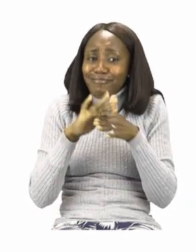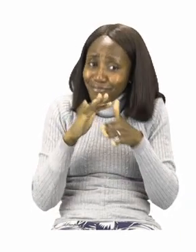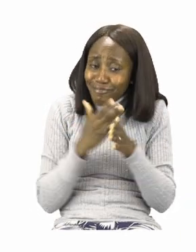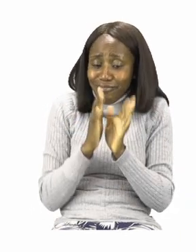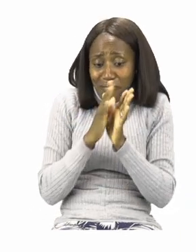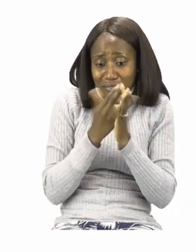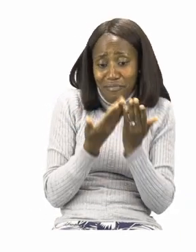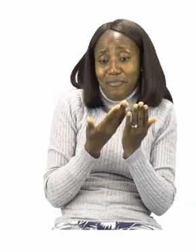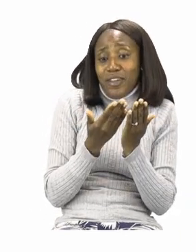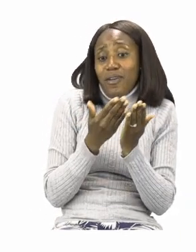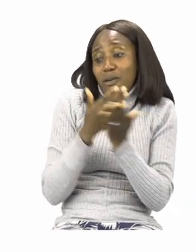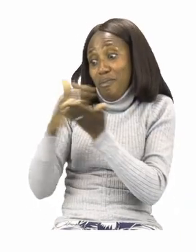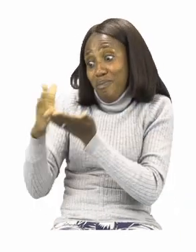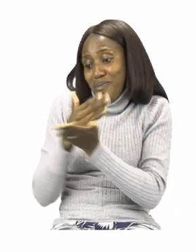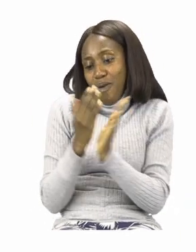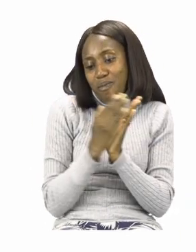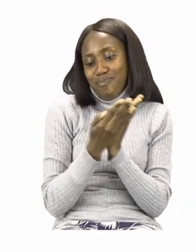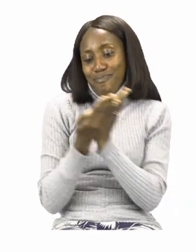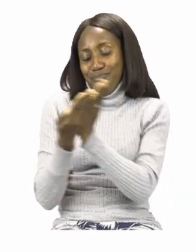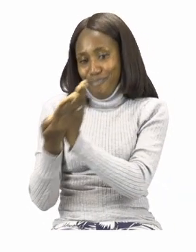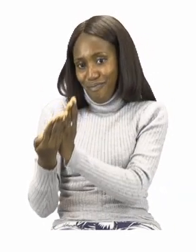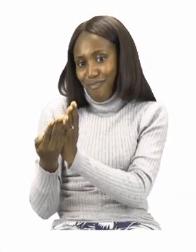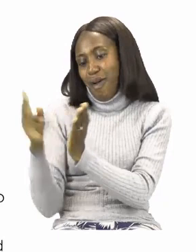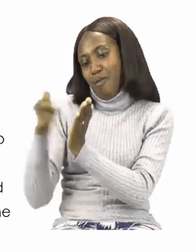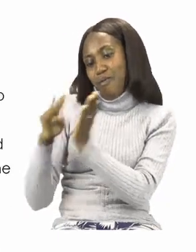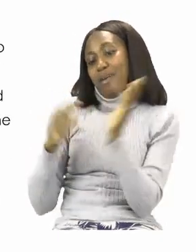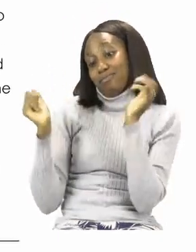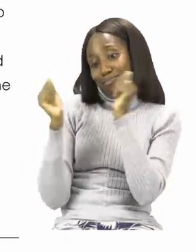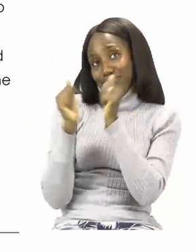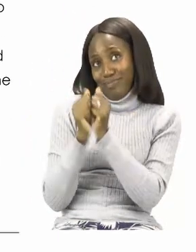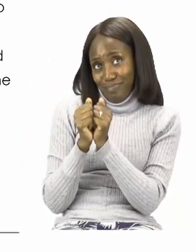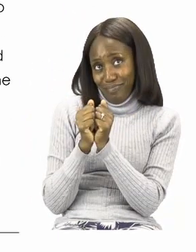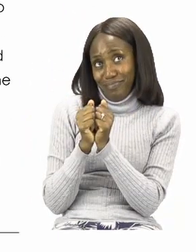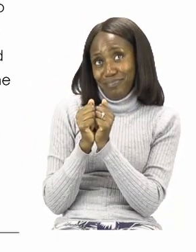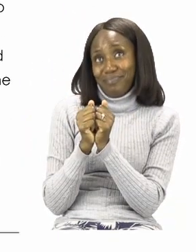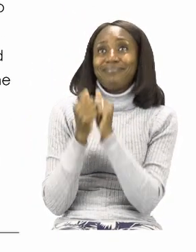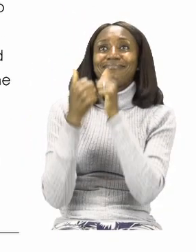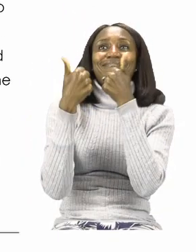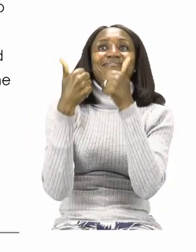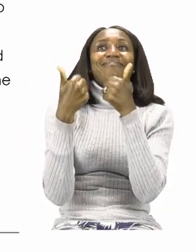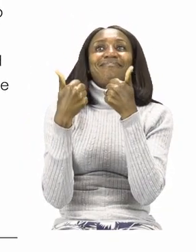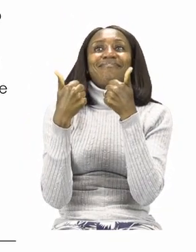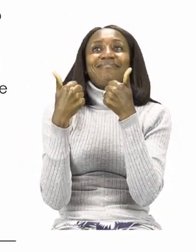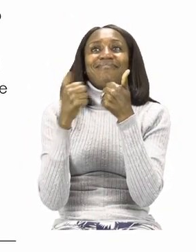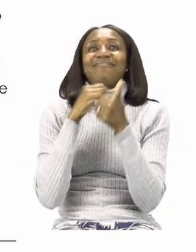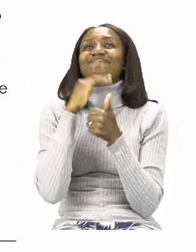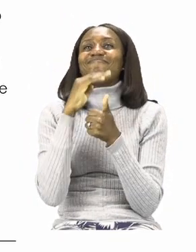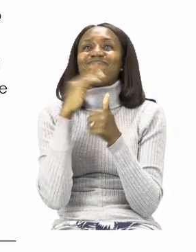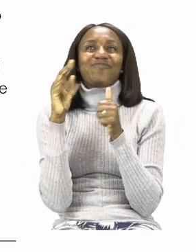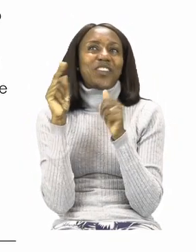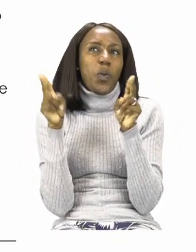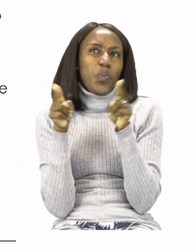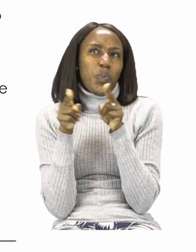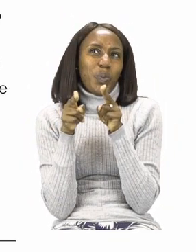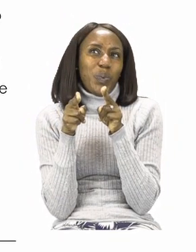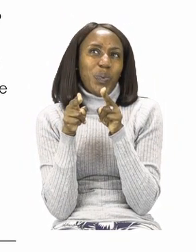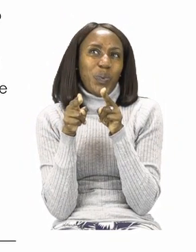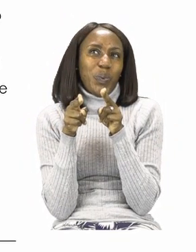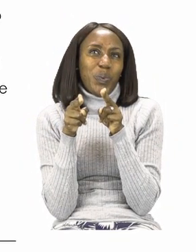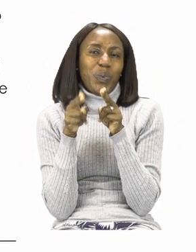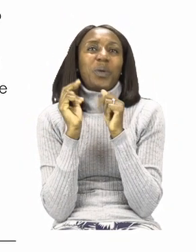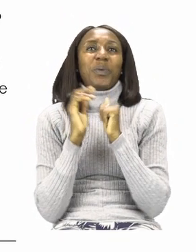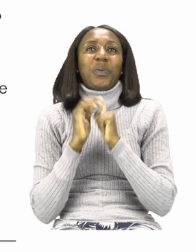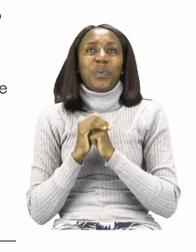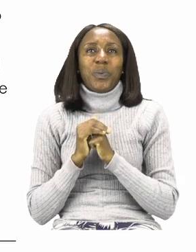and helped him to read. Right, so that is our little story about reading with